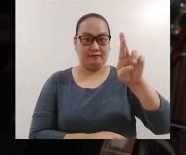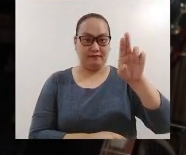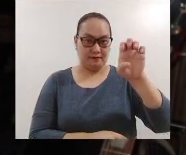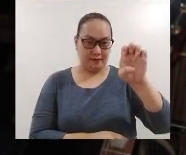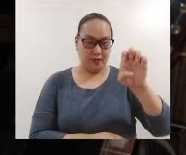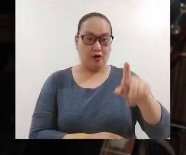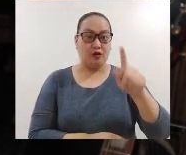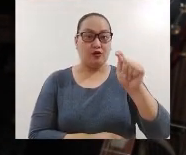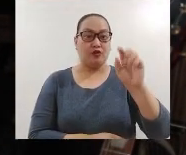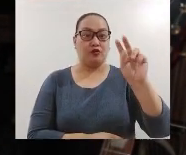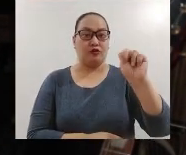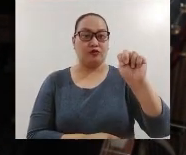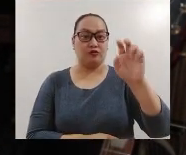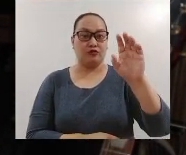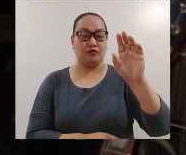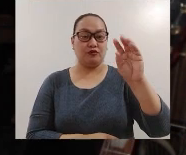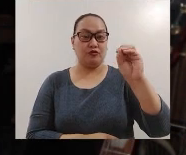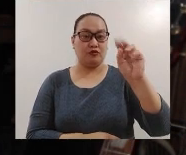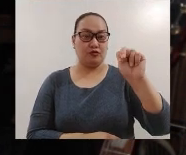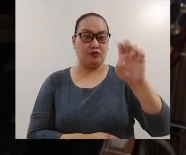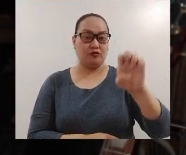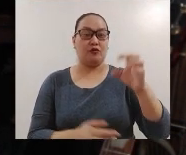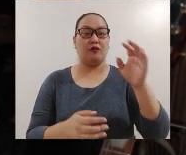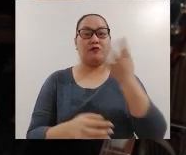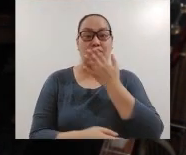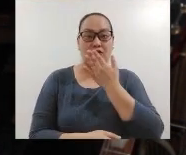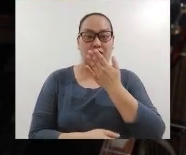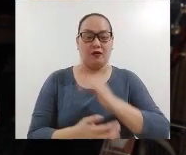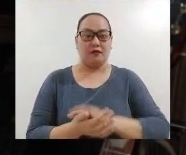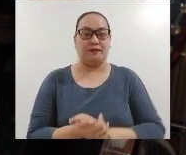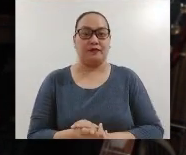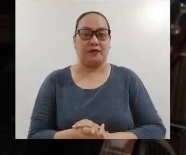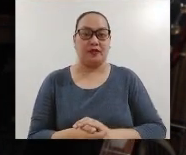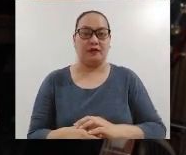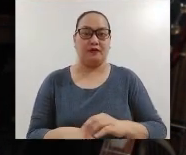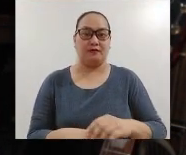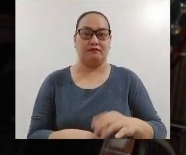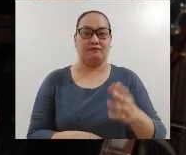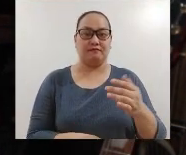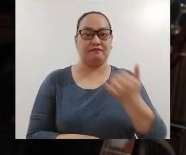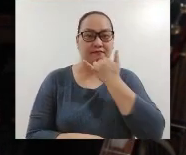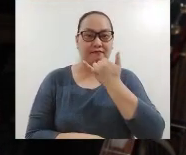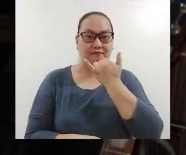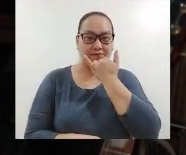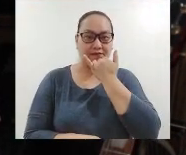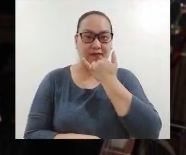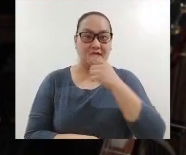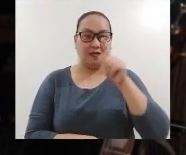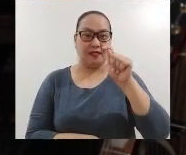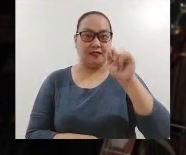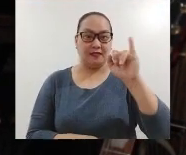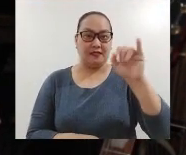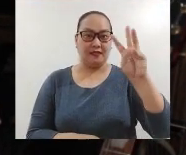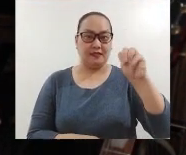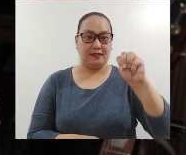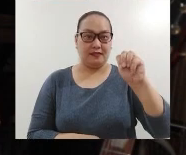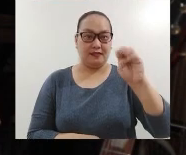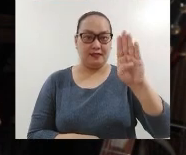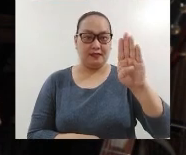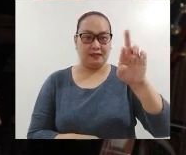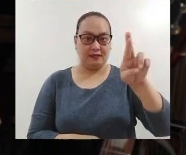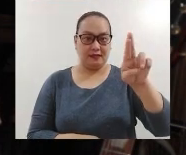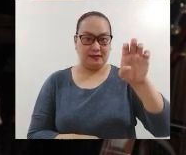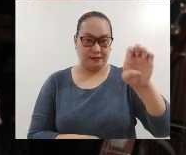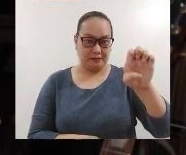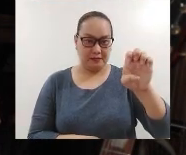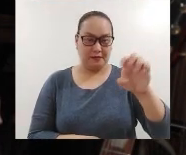qualifying difference of the sound, which is sometimes mispronounced as timbre, not as